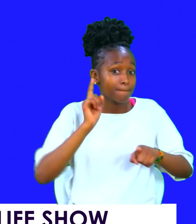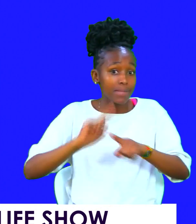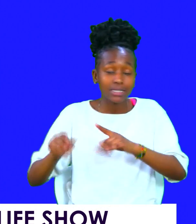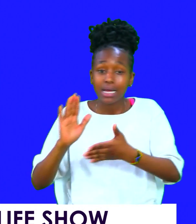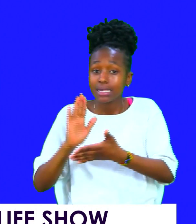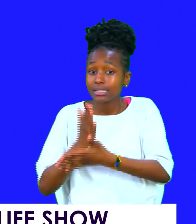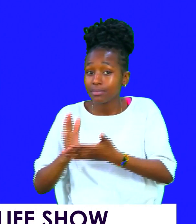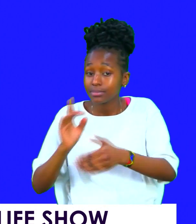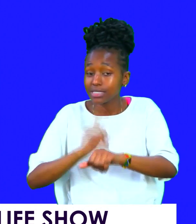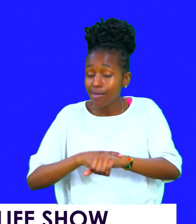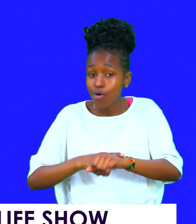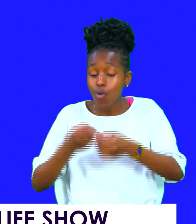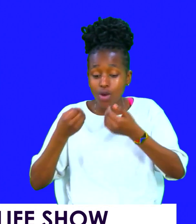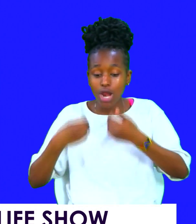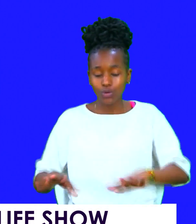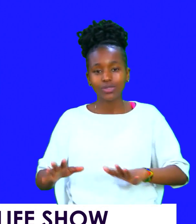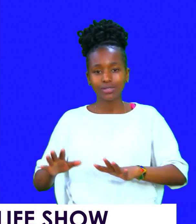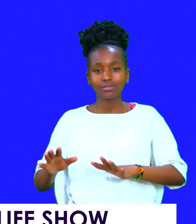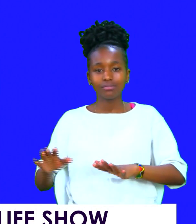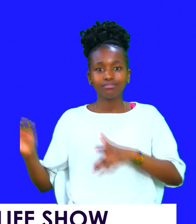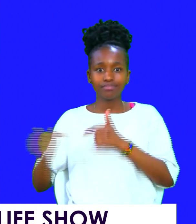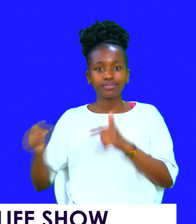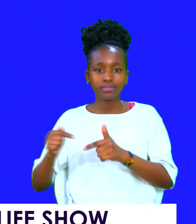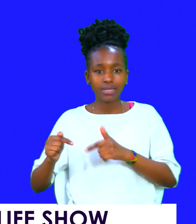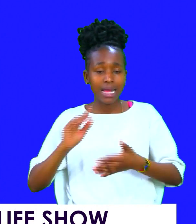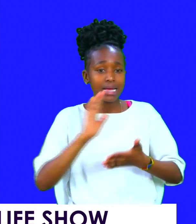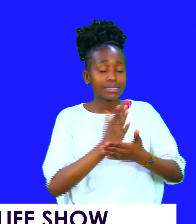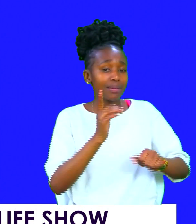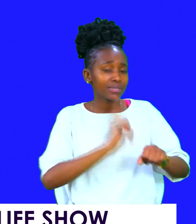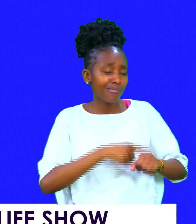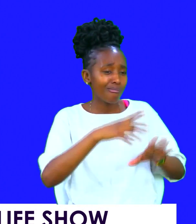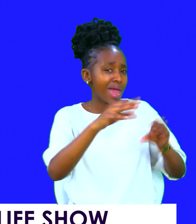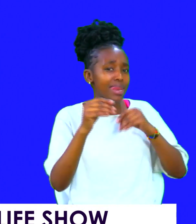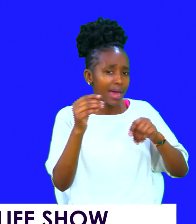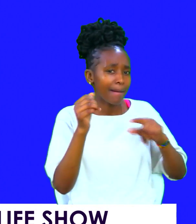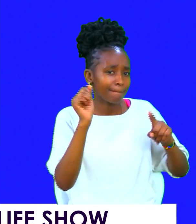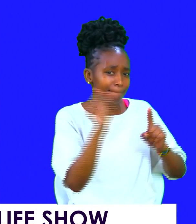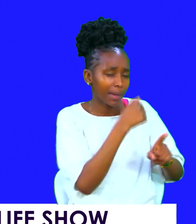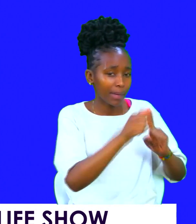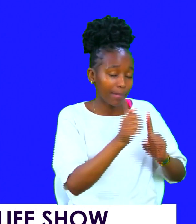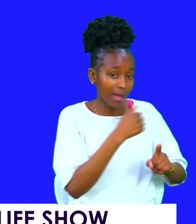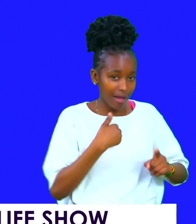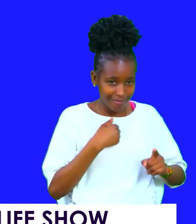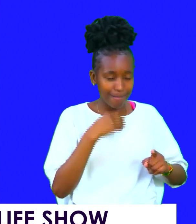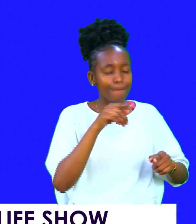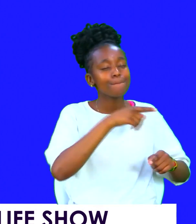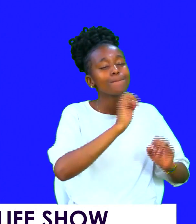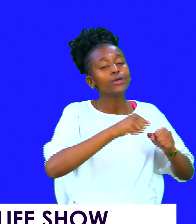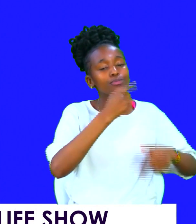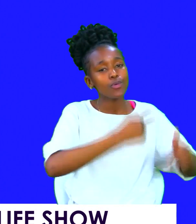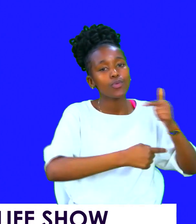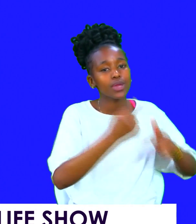the war. Let me say that again. Sometimes you may win the battle, but you may lose the